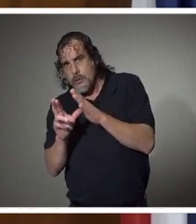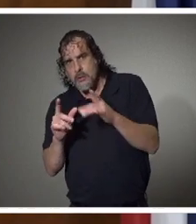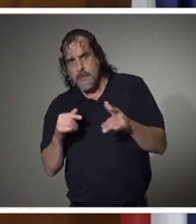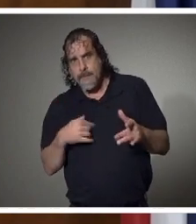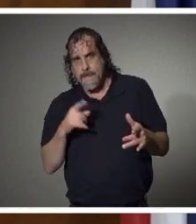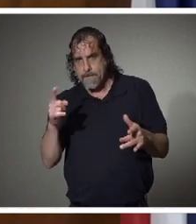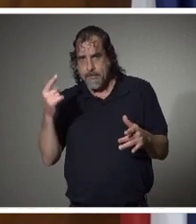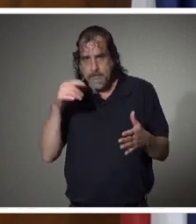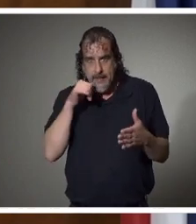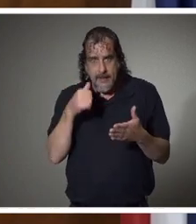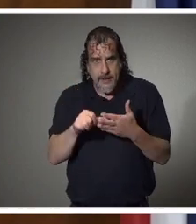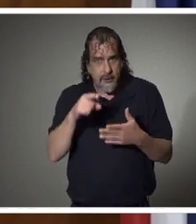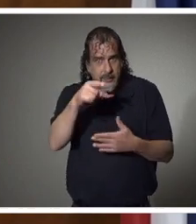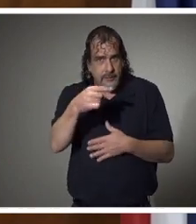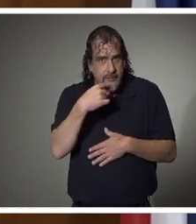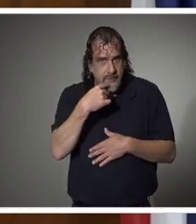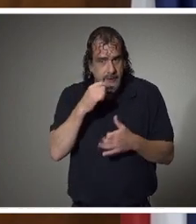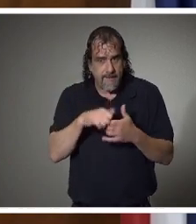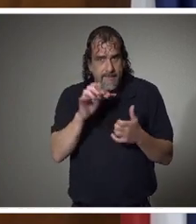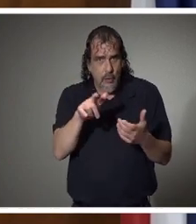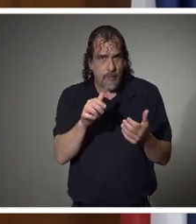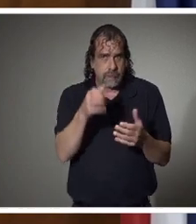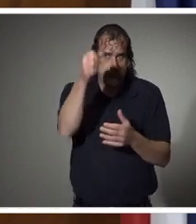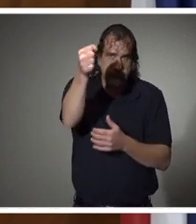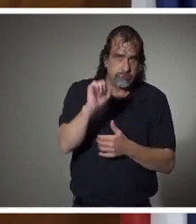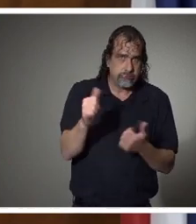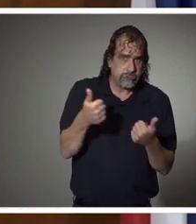letter that you mentioned for gaming,